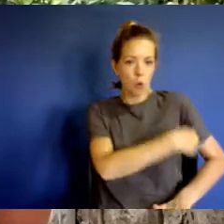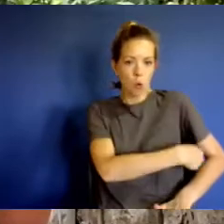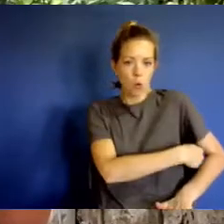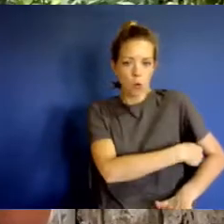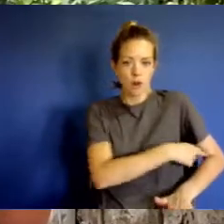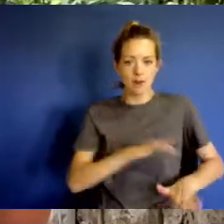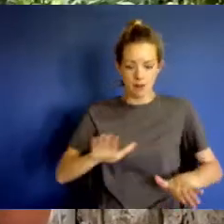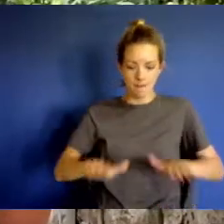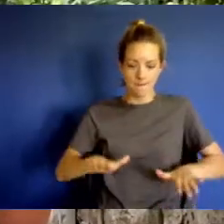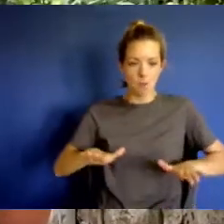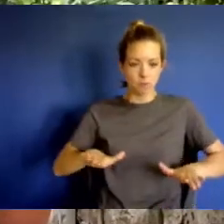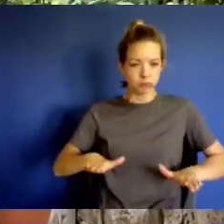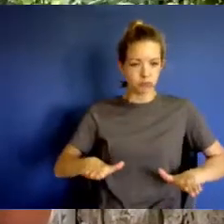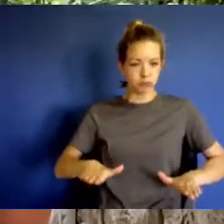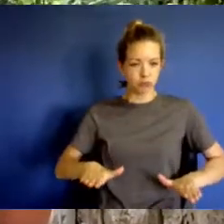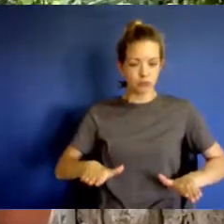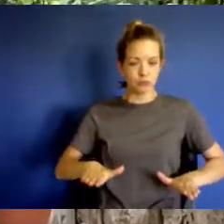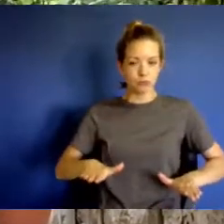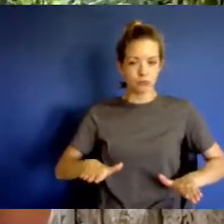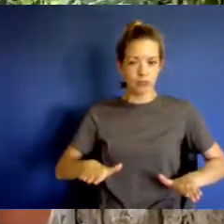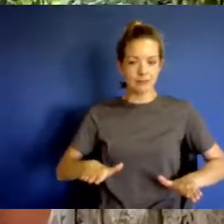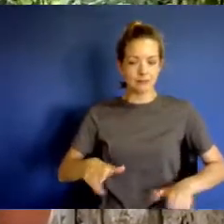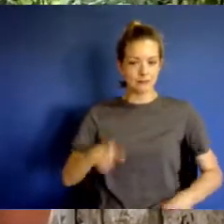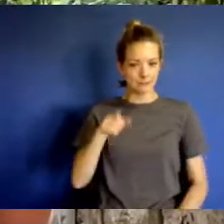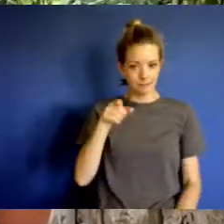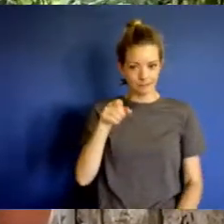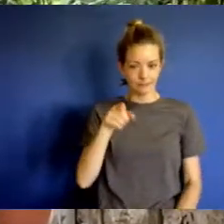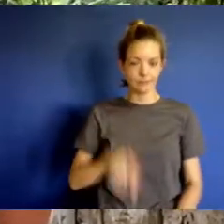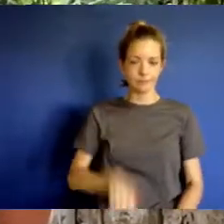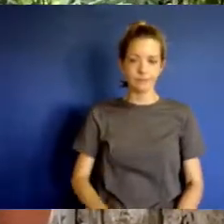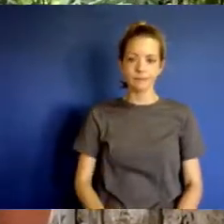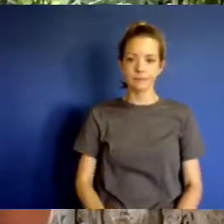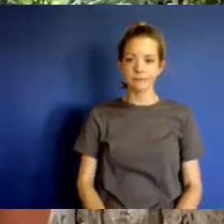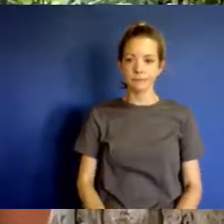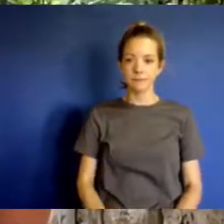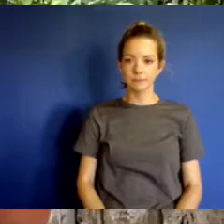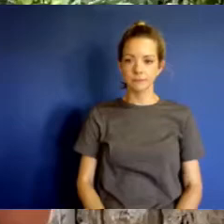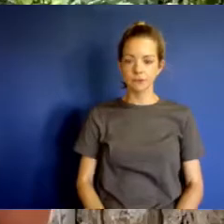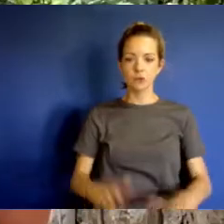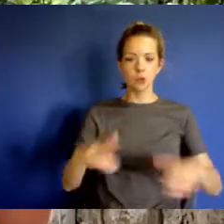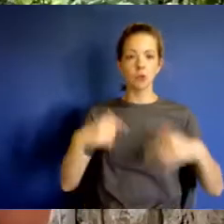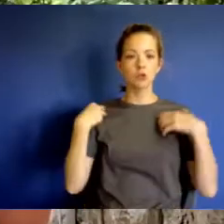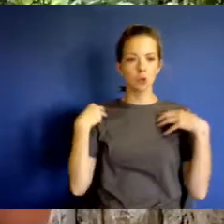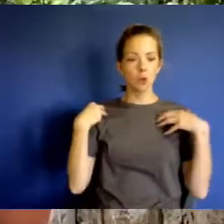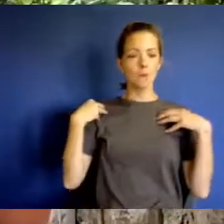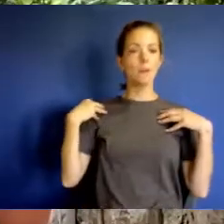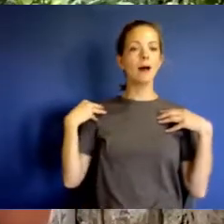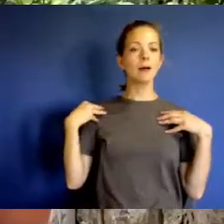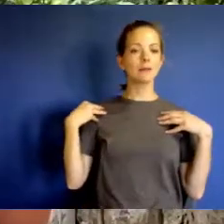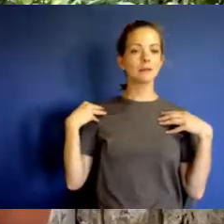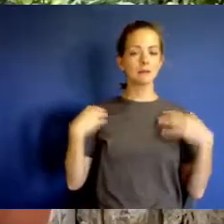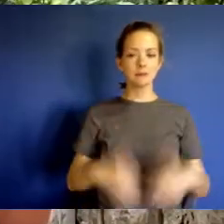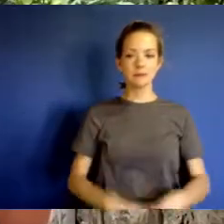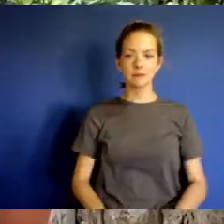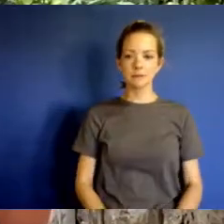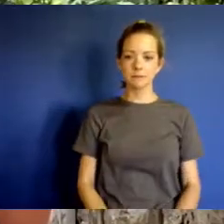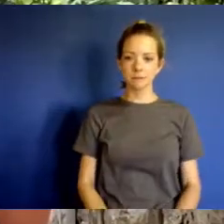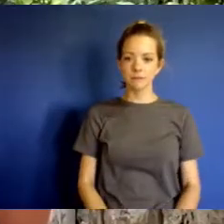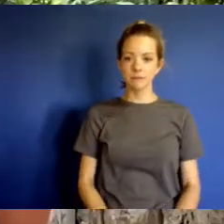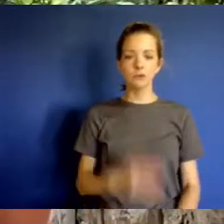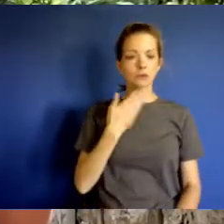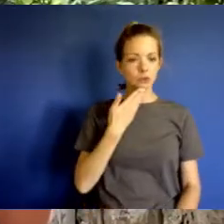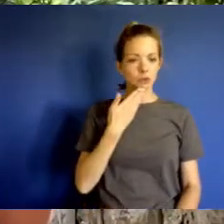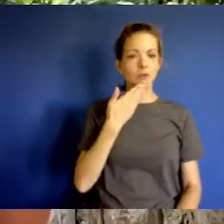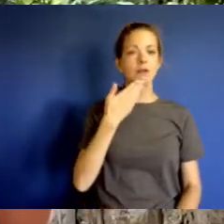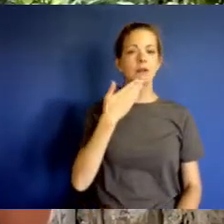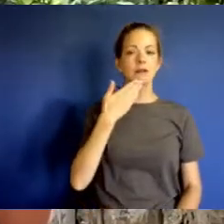shoulders. Press the palms down on the mat and come to Sphinx pose. So draw the shoulders back.